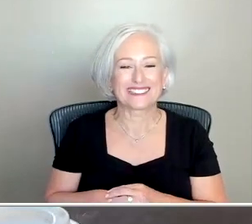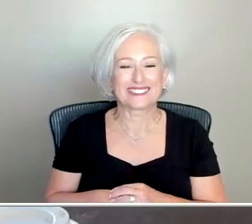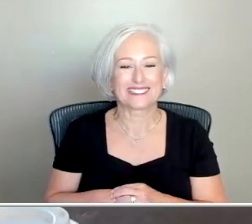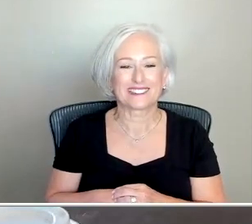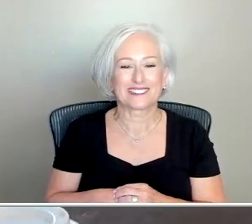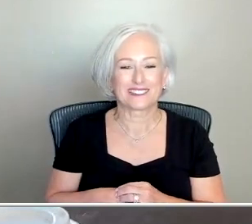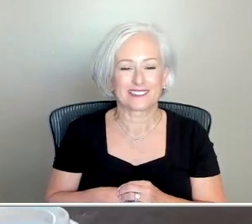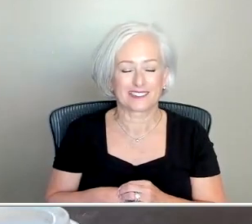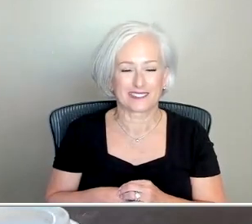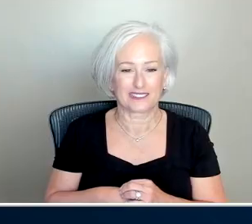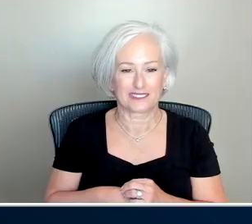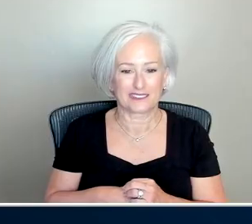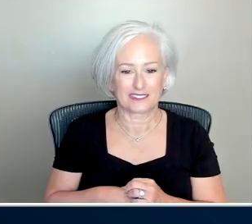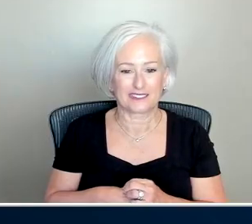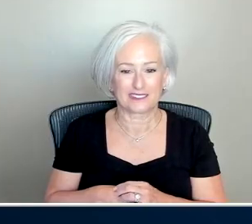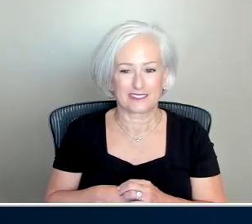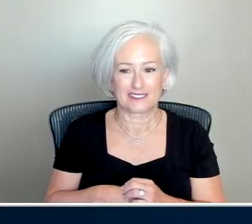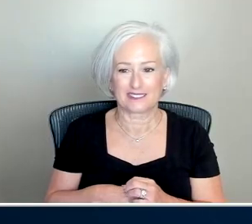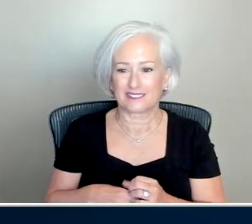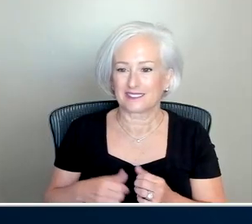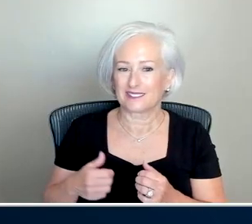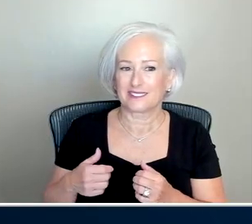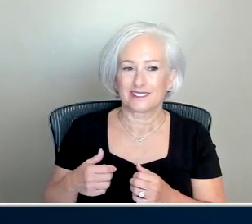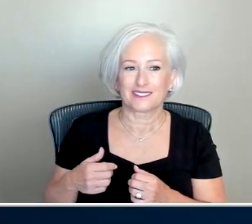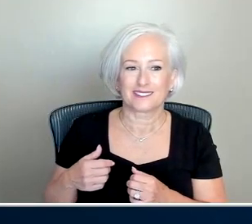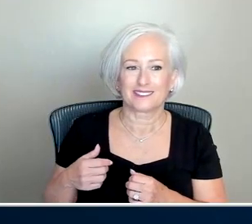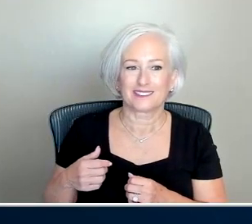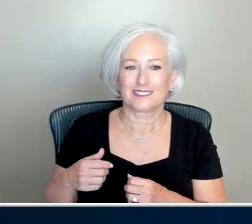was 4 dog years.